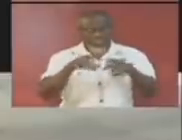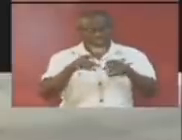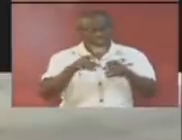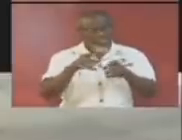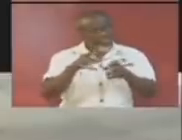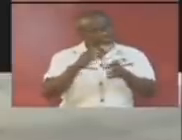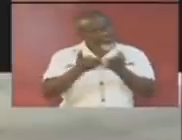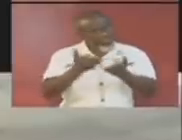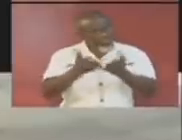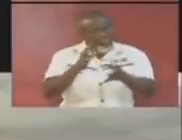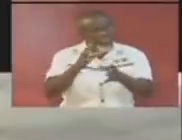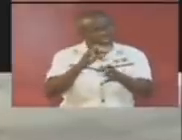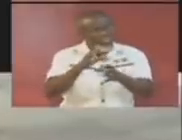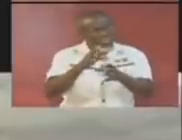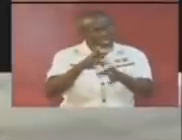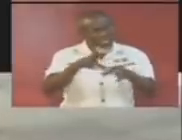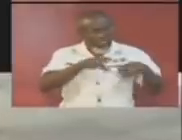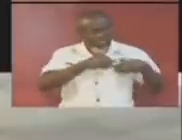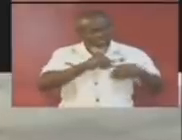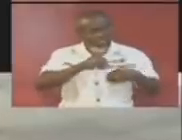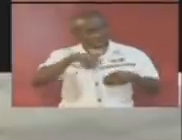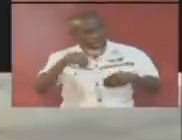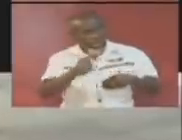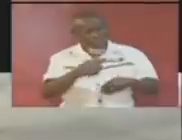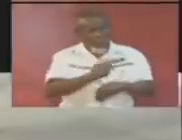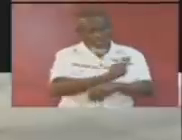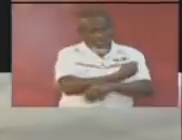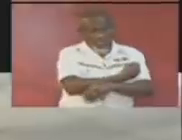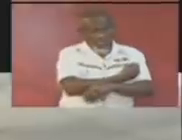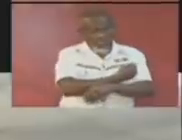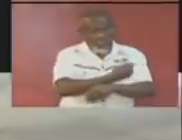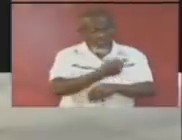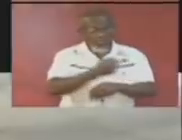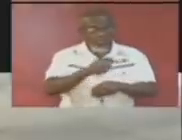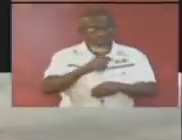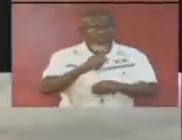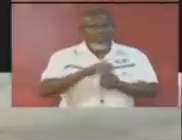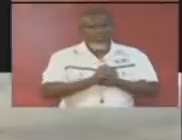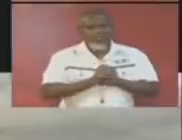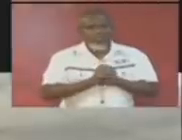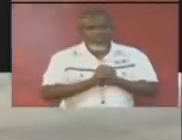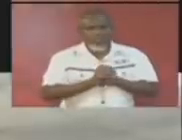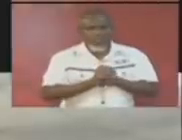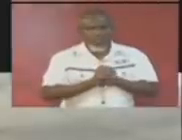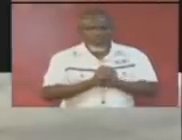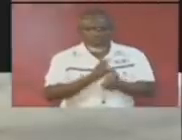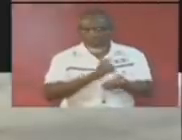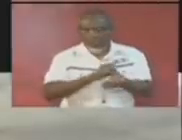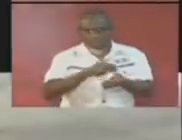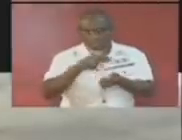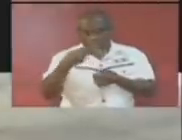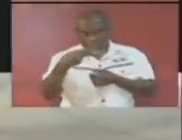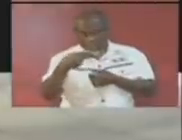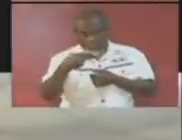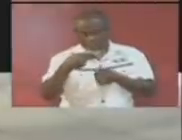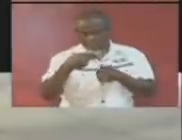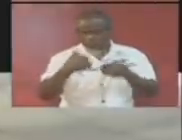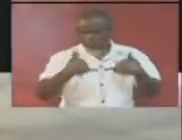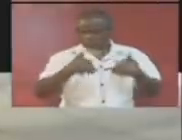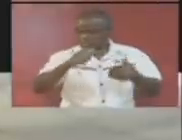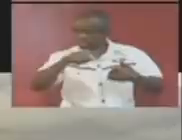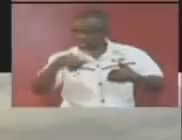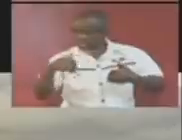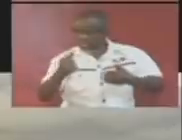three? And the second question is to Dr. Hines. Dr. Hines, do we have any data at this